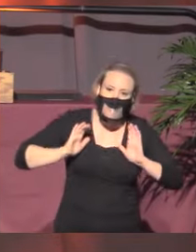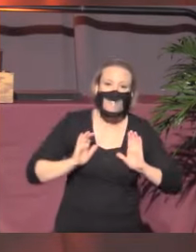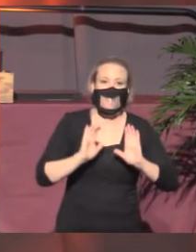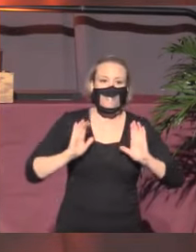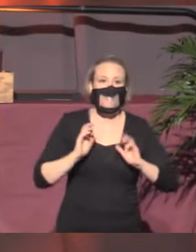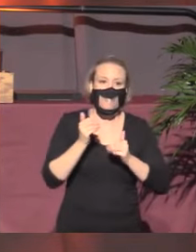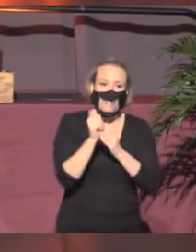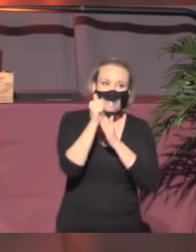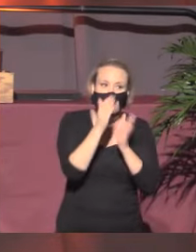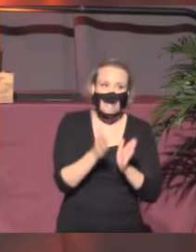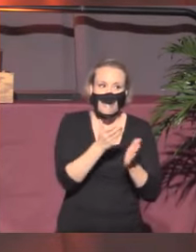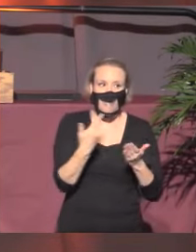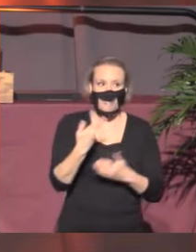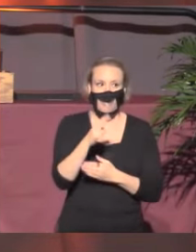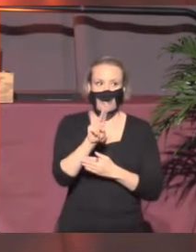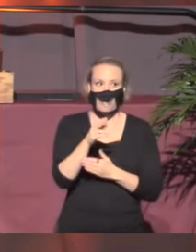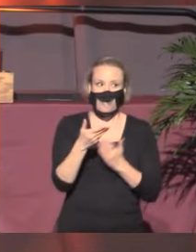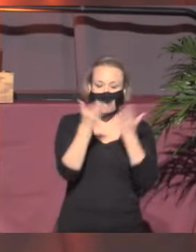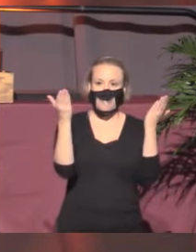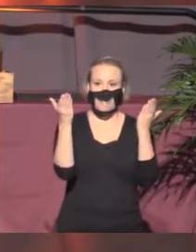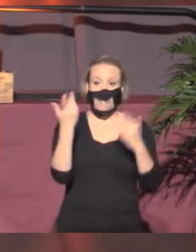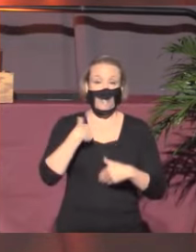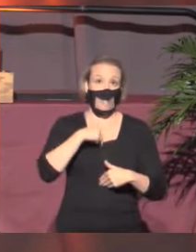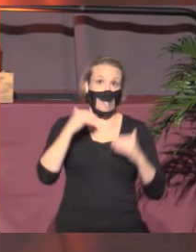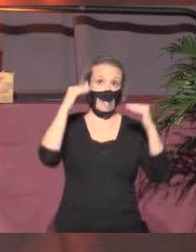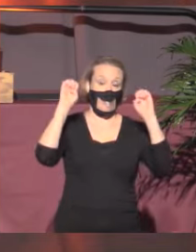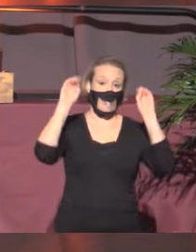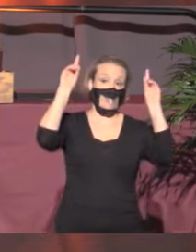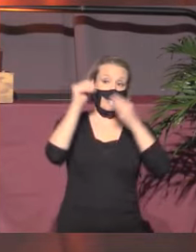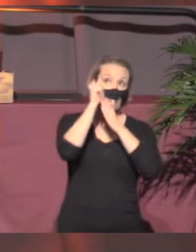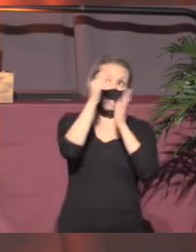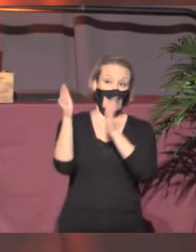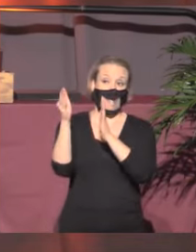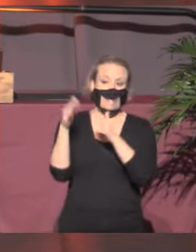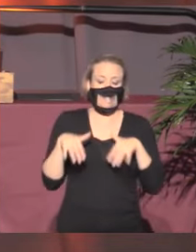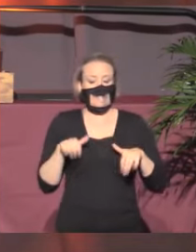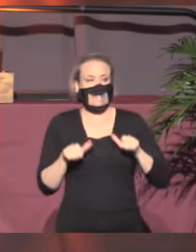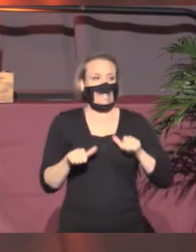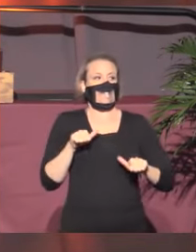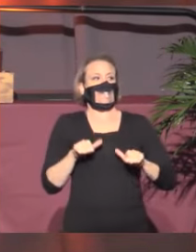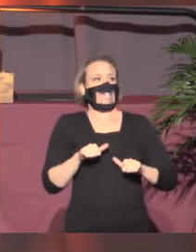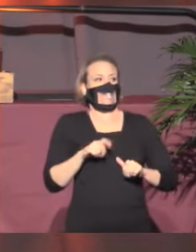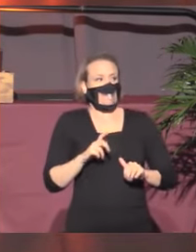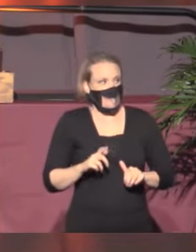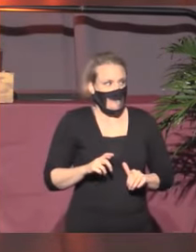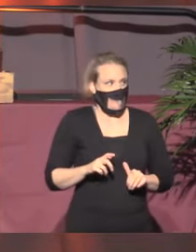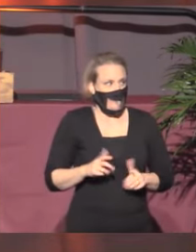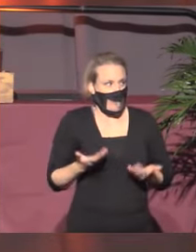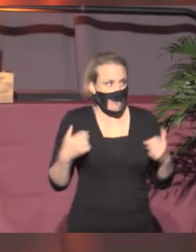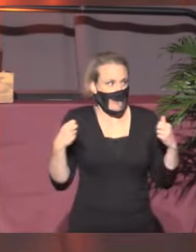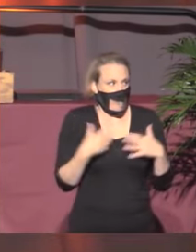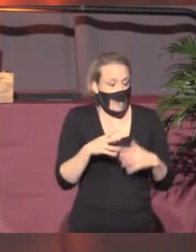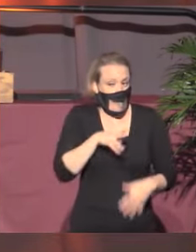We in higher education have been reluctant to speak about those issues that should matter to us all.